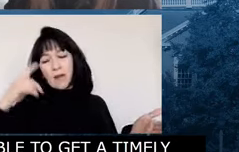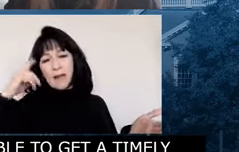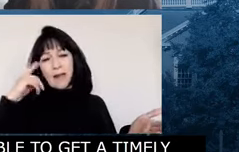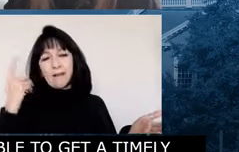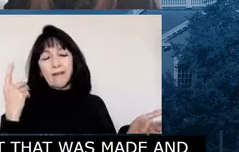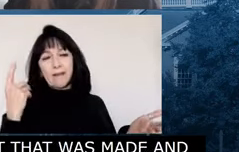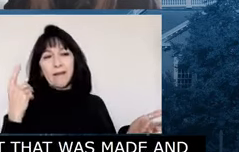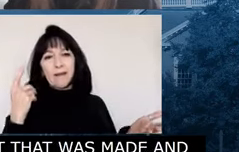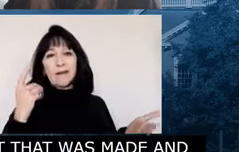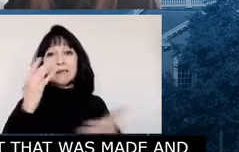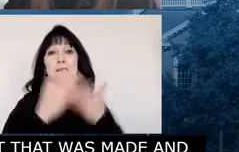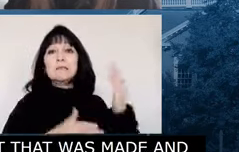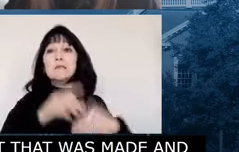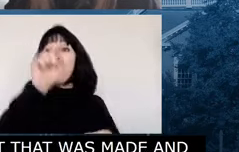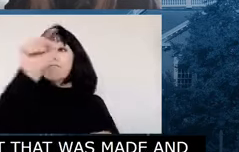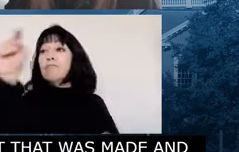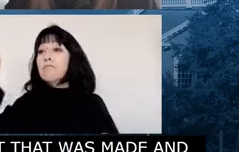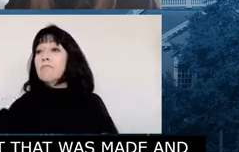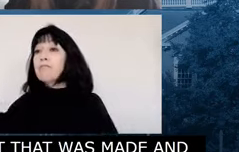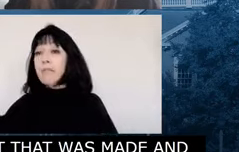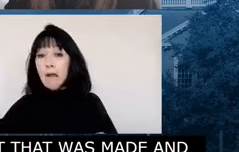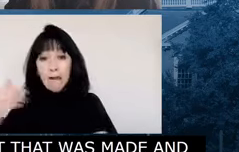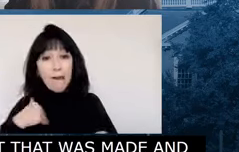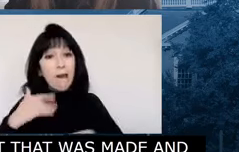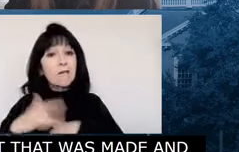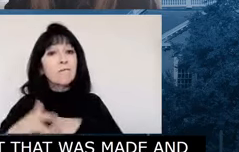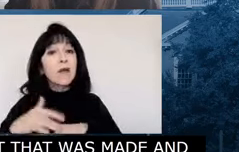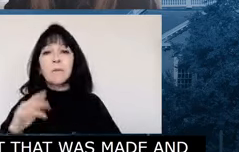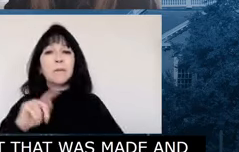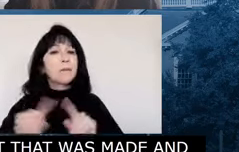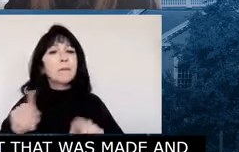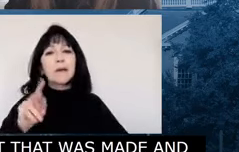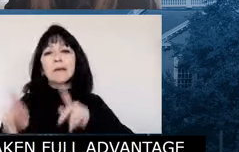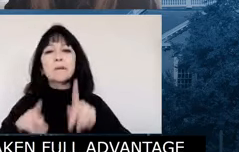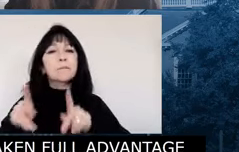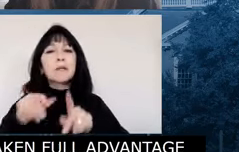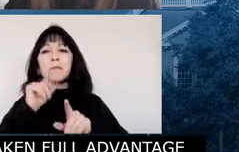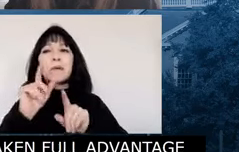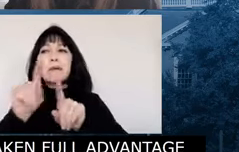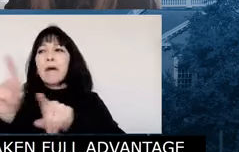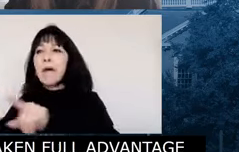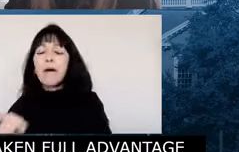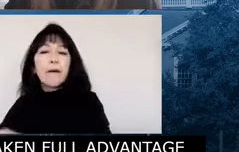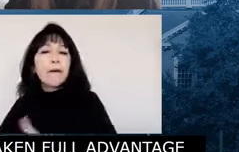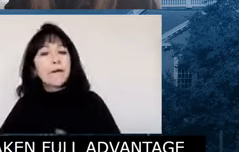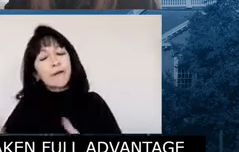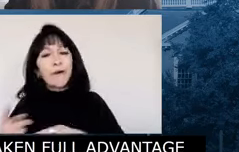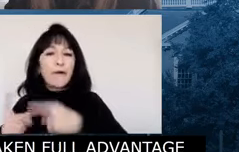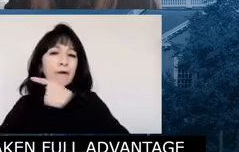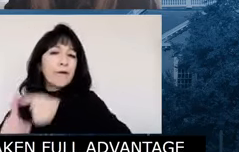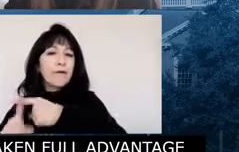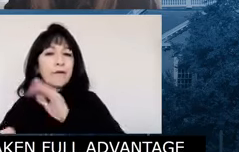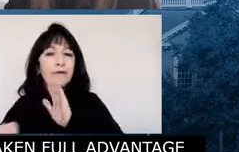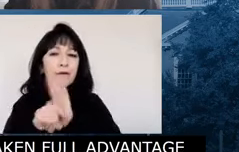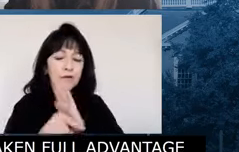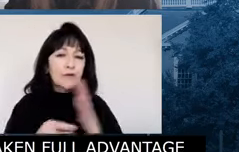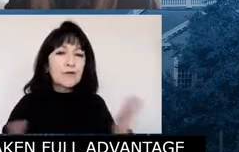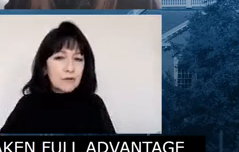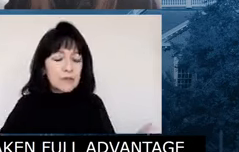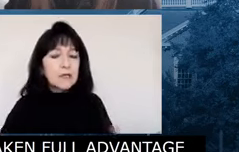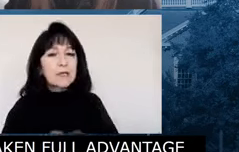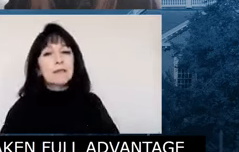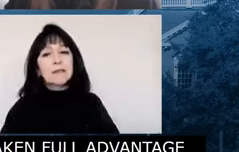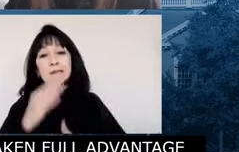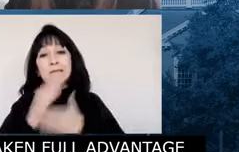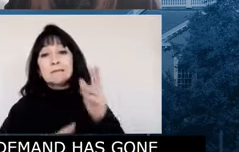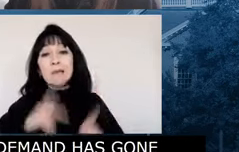and bad, right? So the demand's gone away, but we still want to test people so they could, know what their status is. I would say at